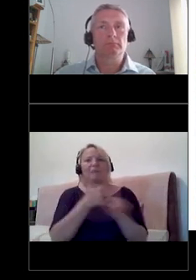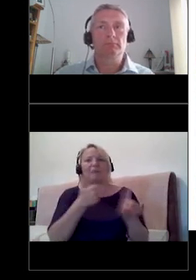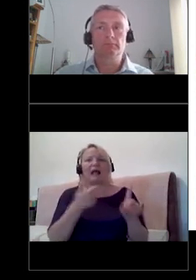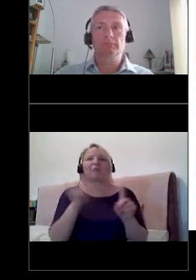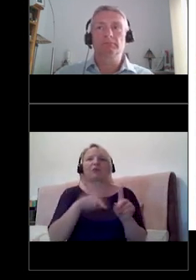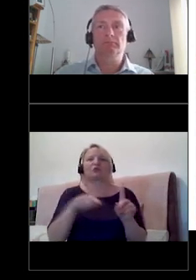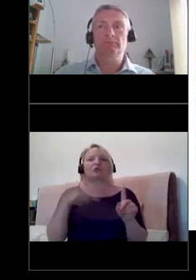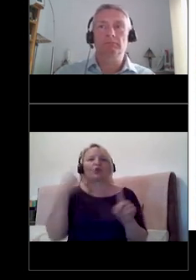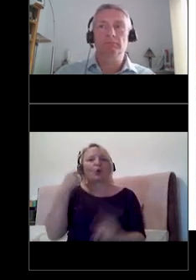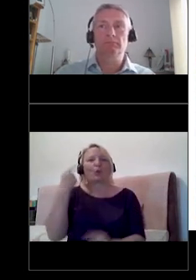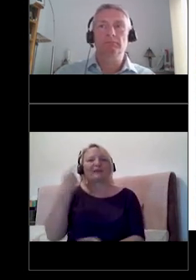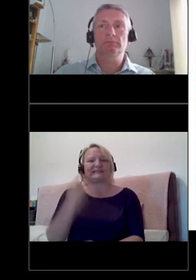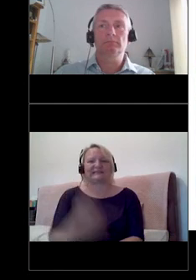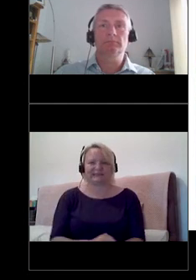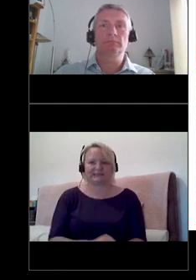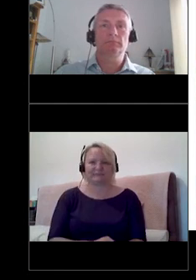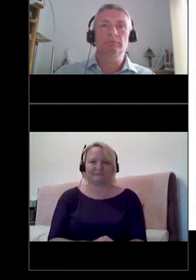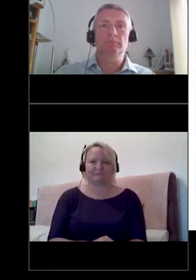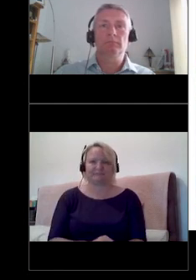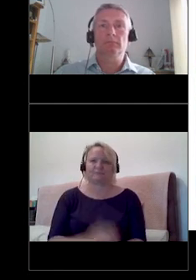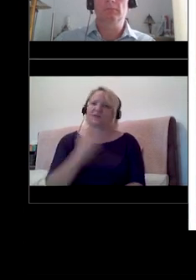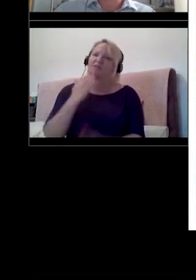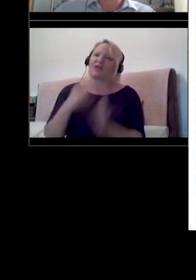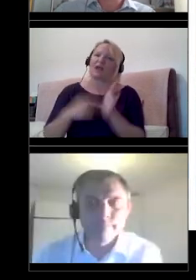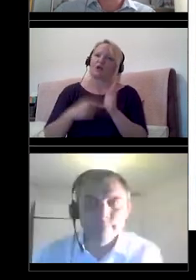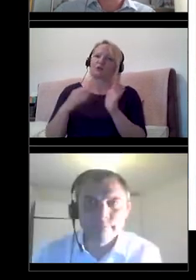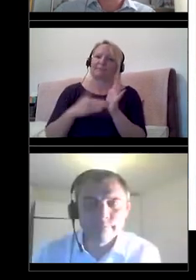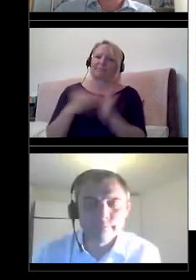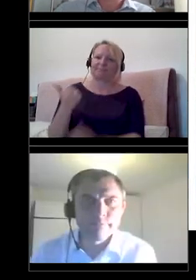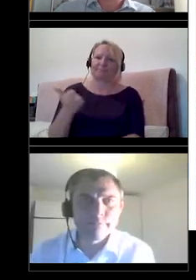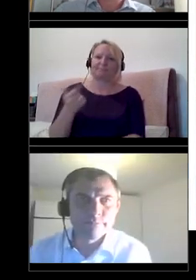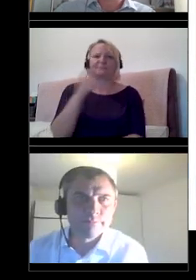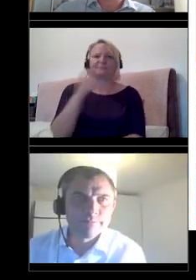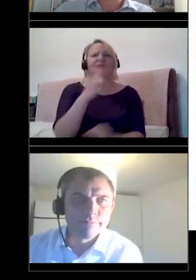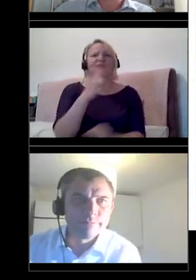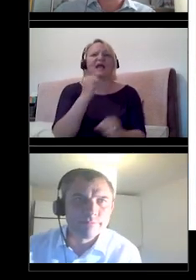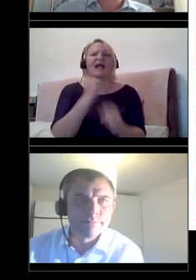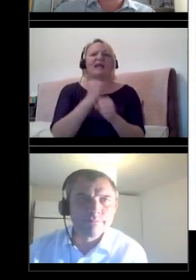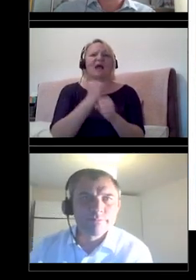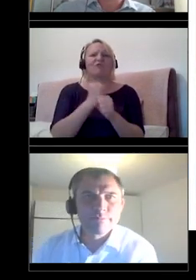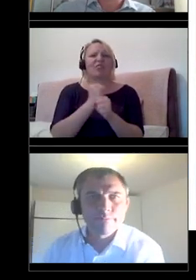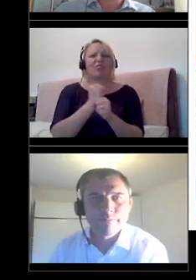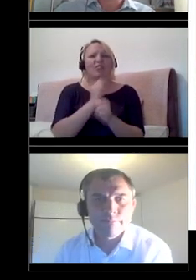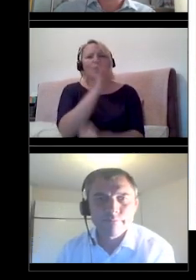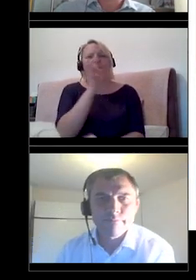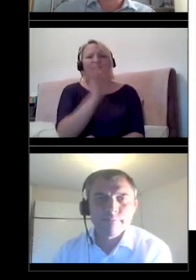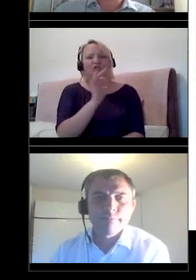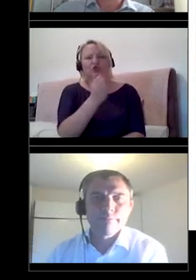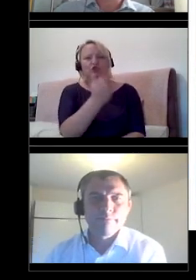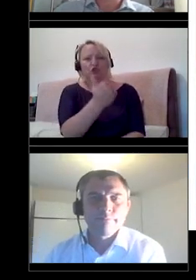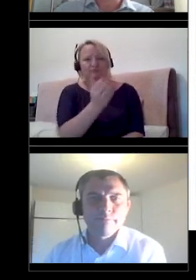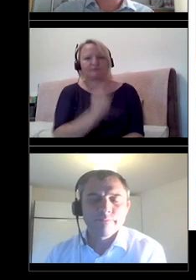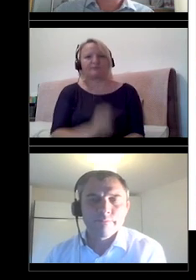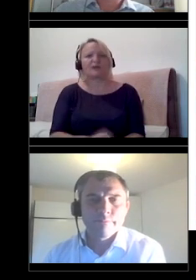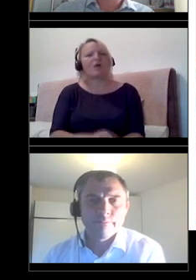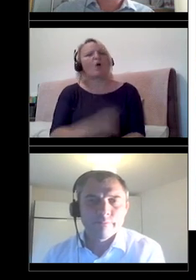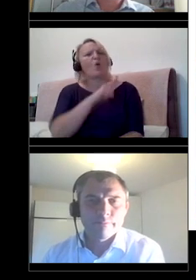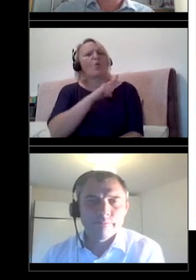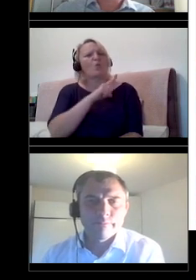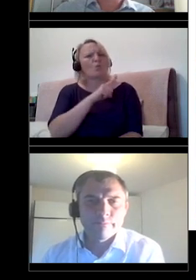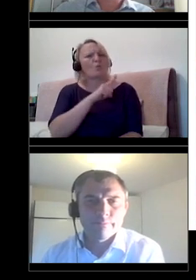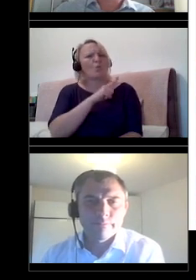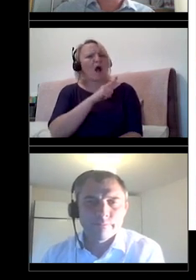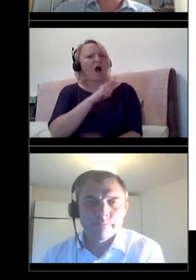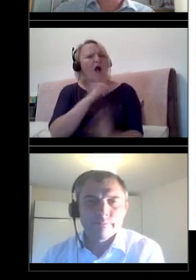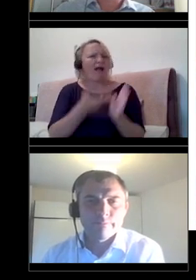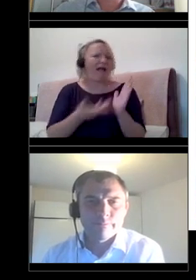That's great. Thank you, Tim. Really helpful explanation. Gareth, another question for you coming now, asking why is there an